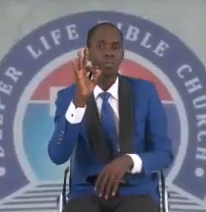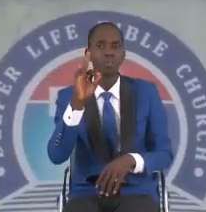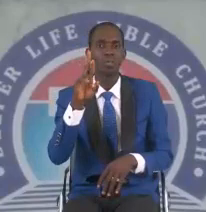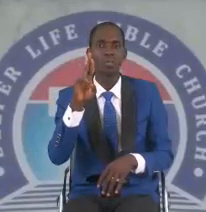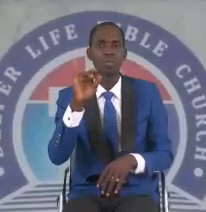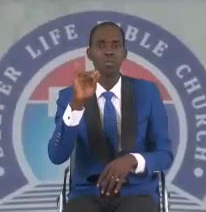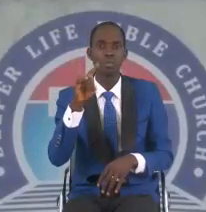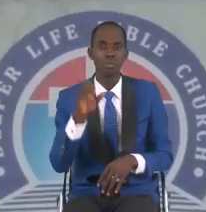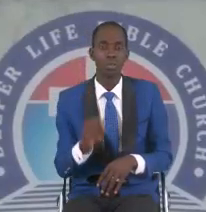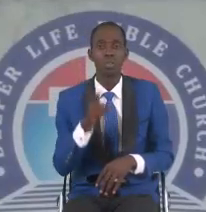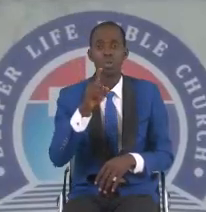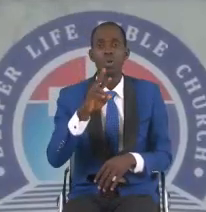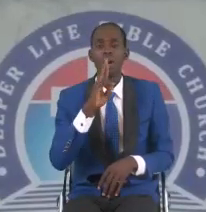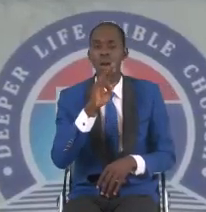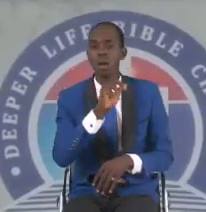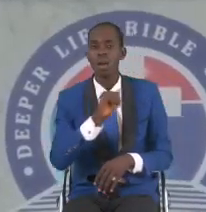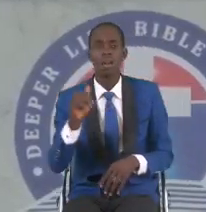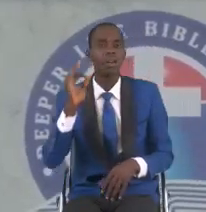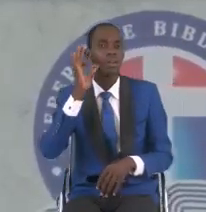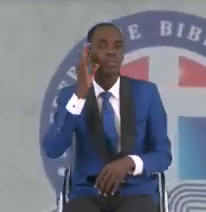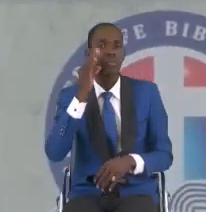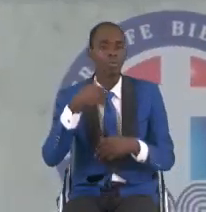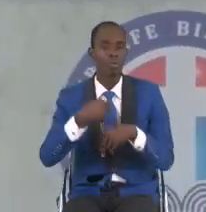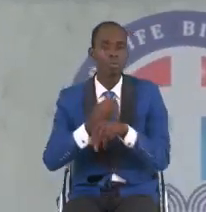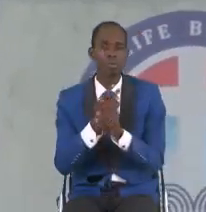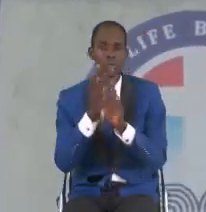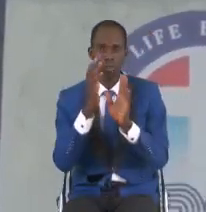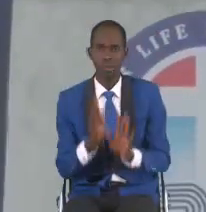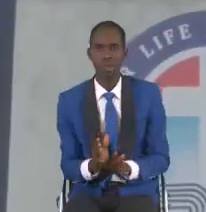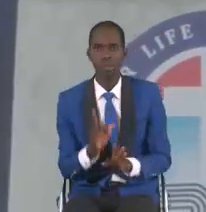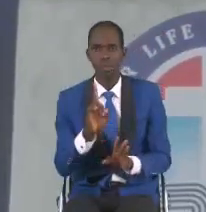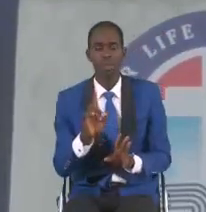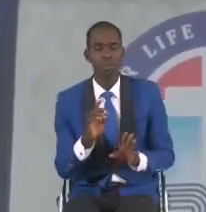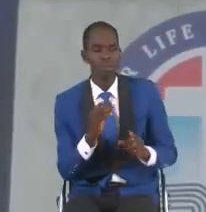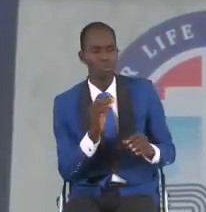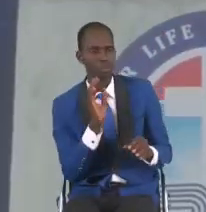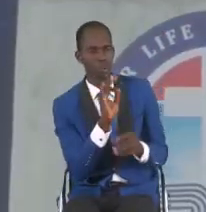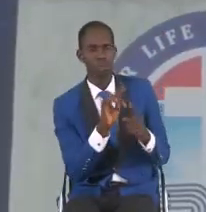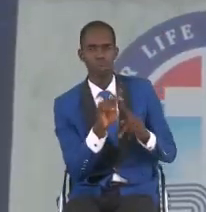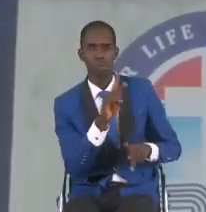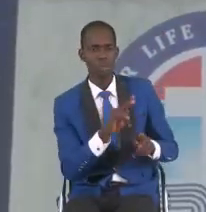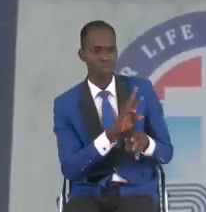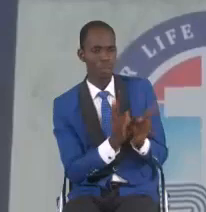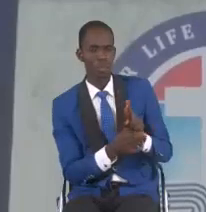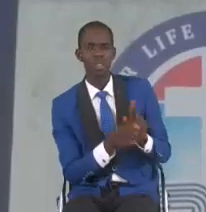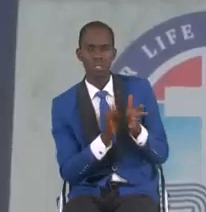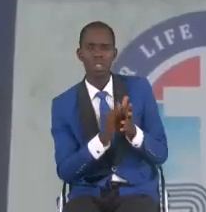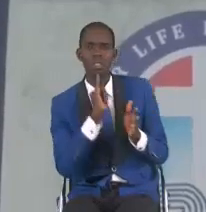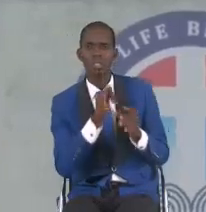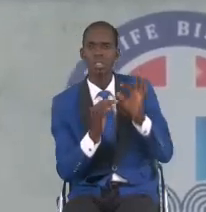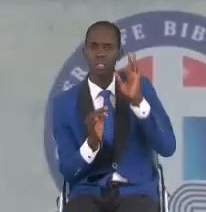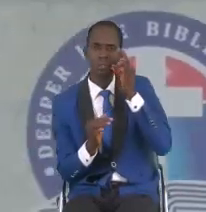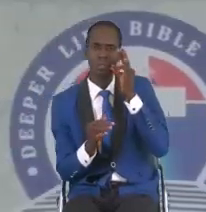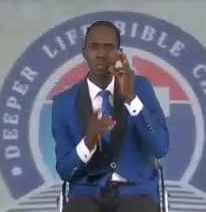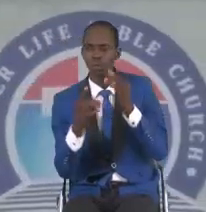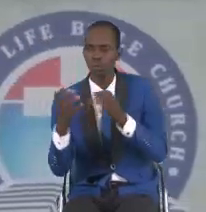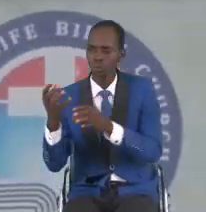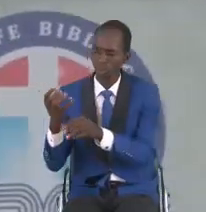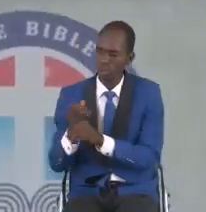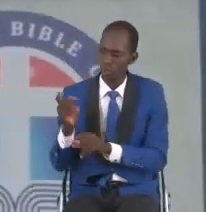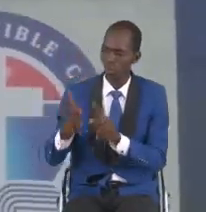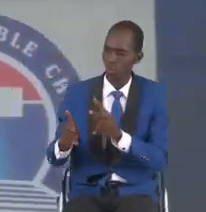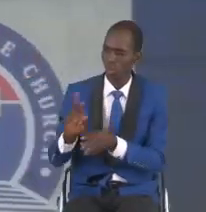fruit producer. You get people, they repent, that's the fruit of the ministry. You get people, they repent and